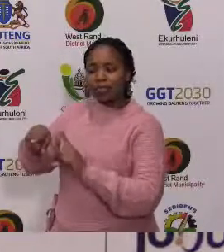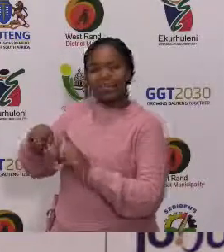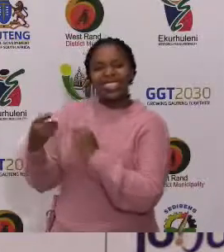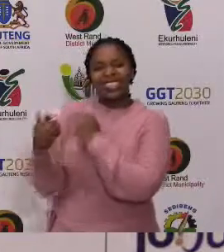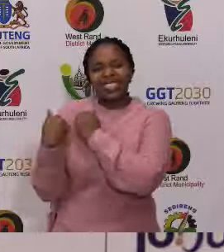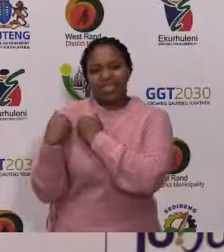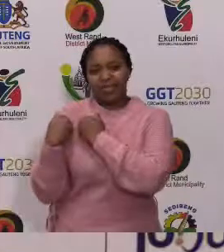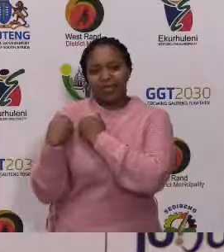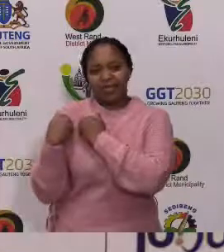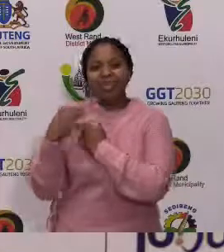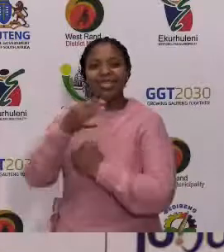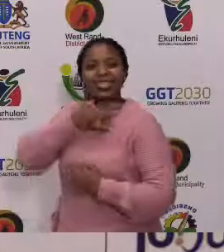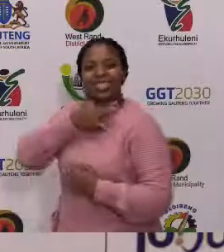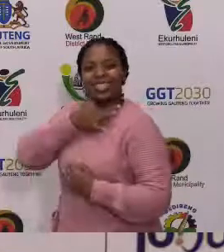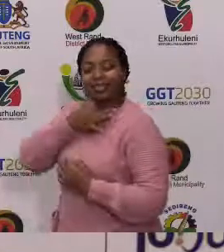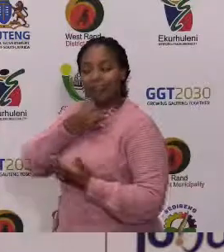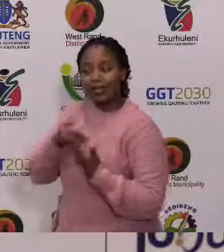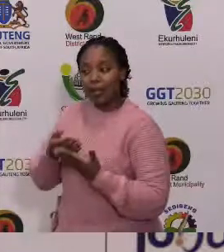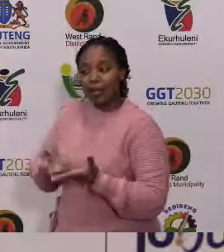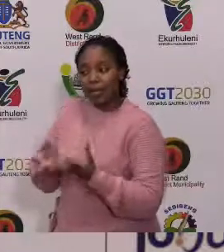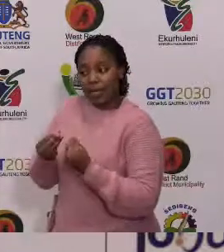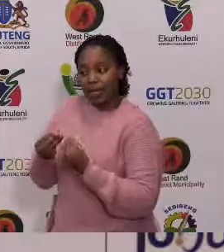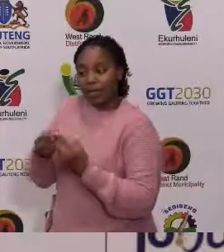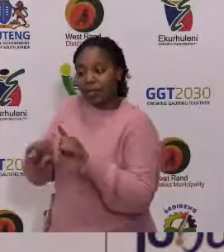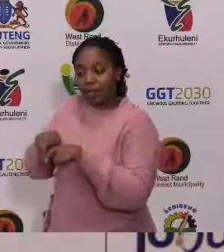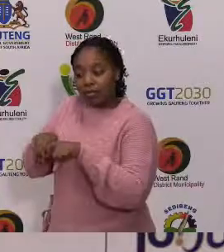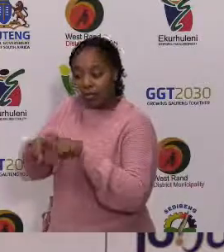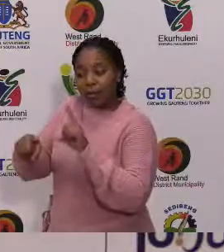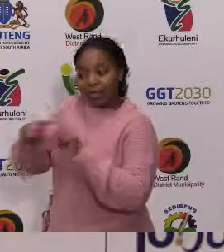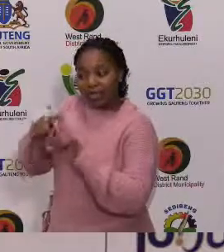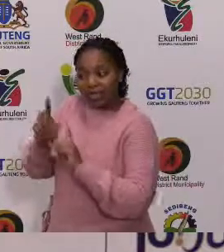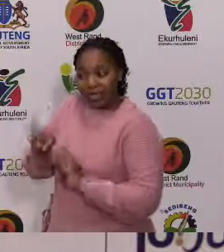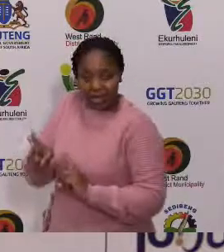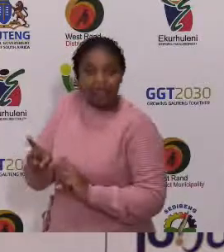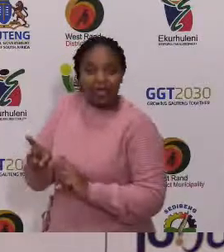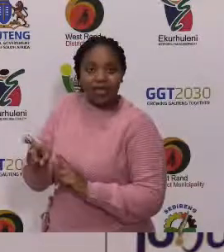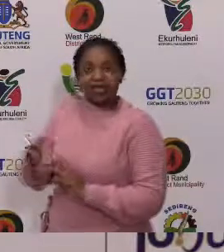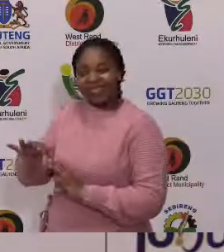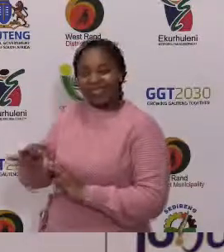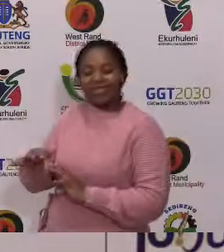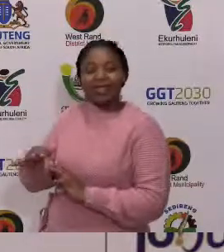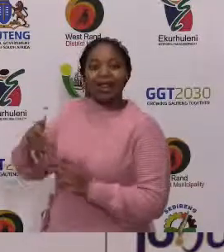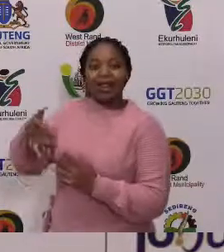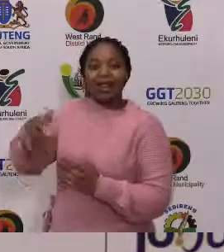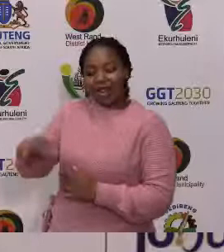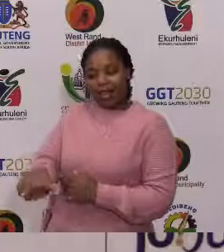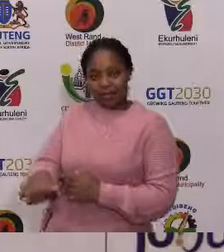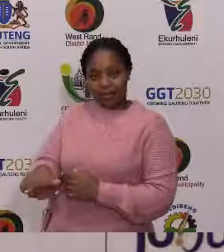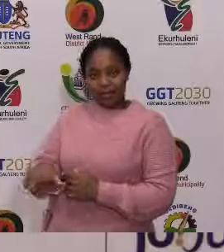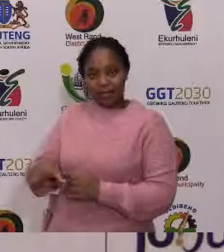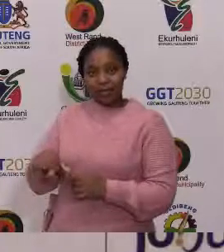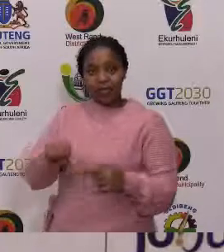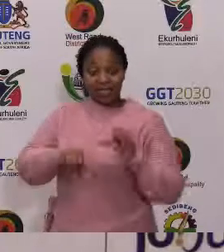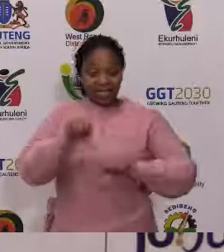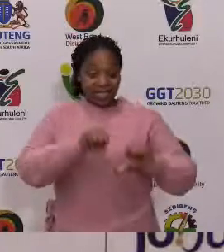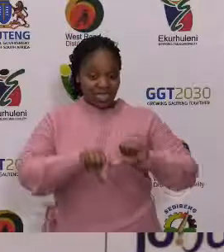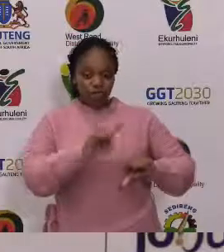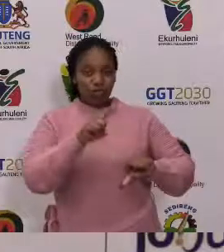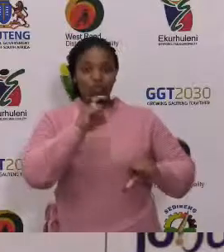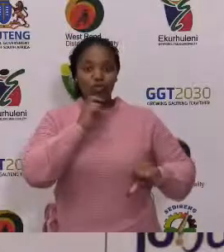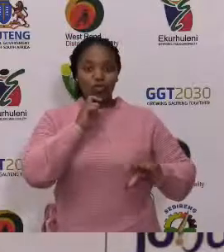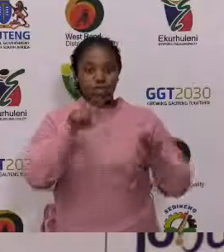the risk of catching fire there is less. The scientists are not using my